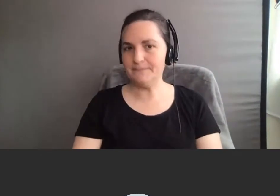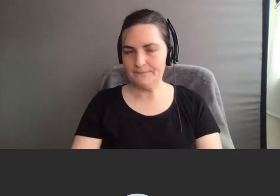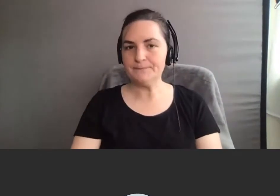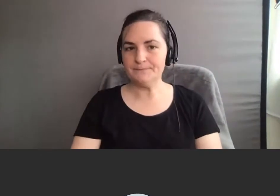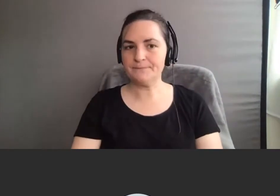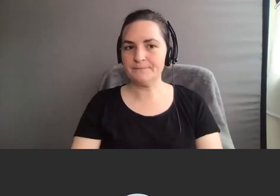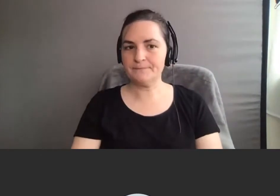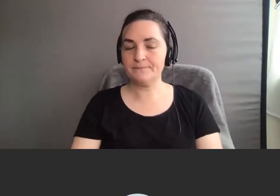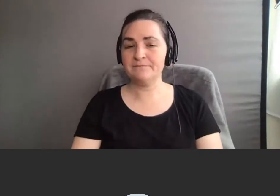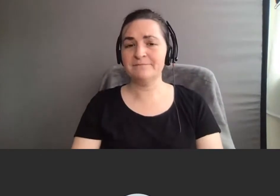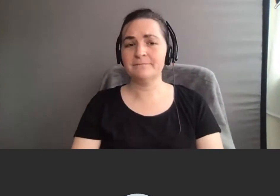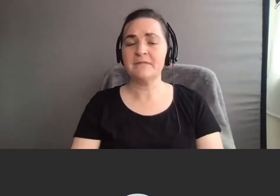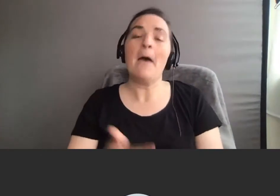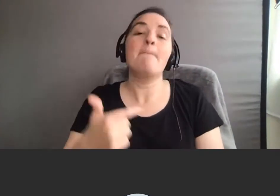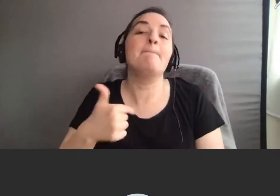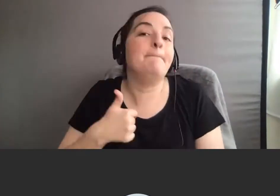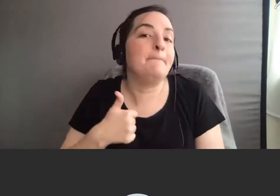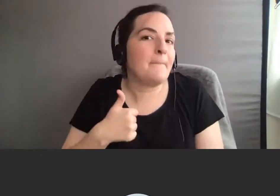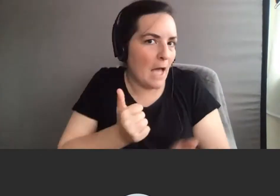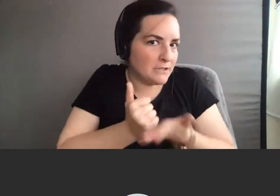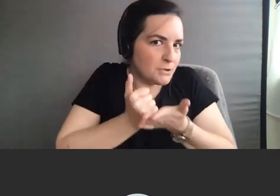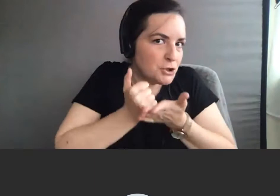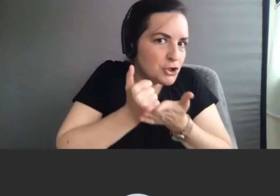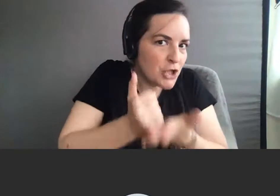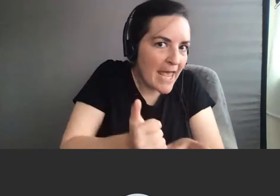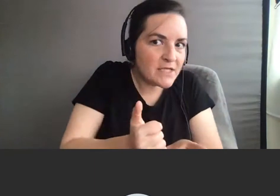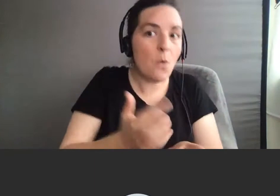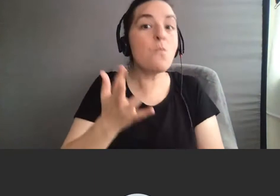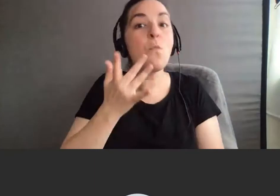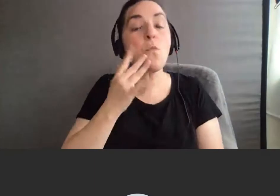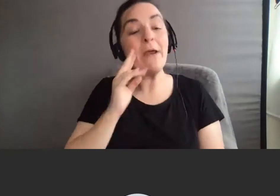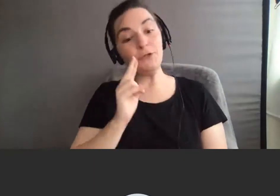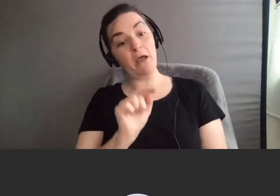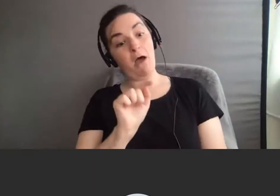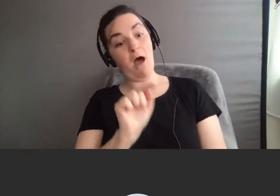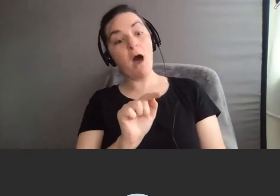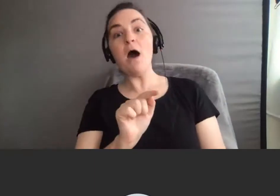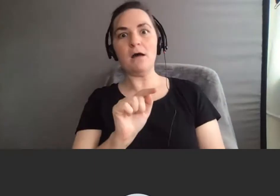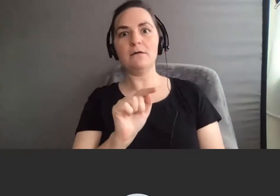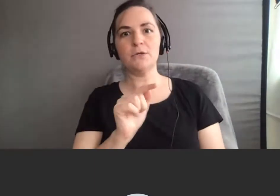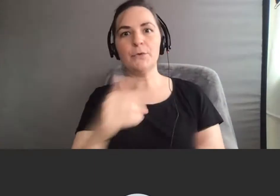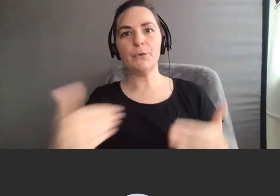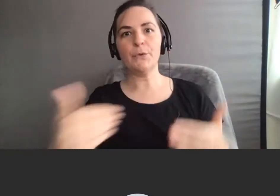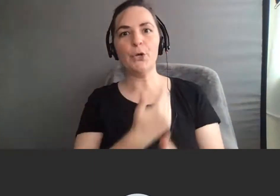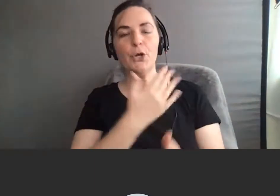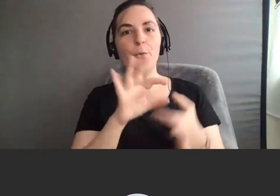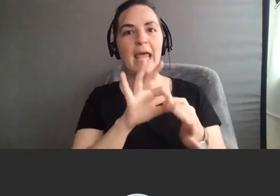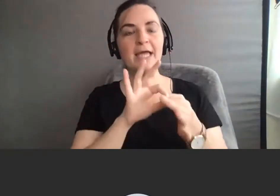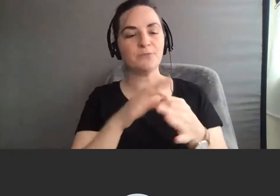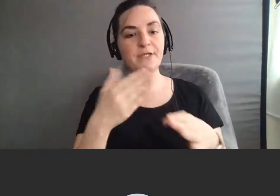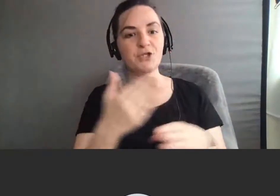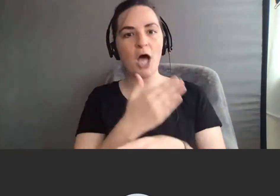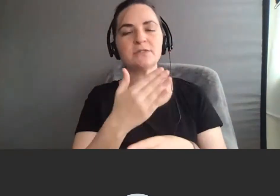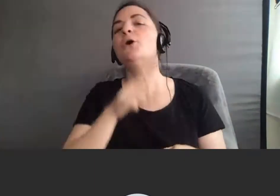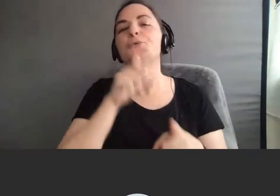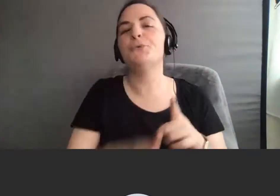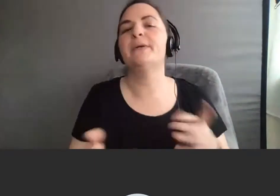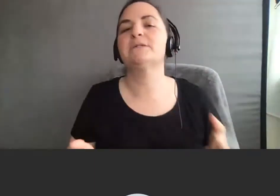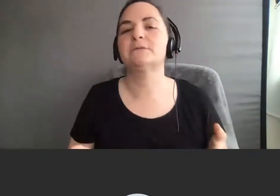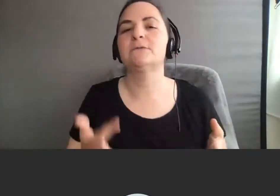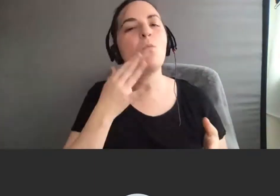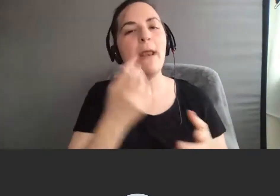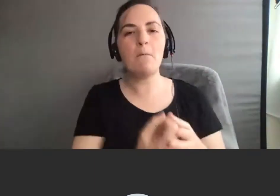So the best thing to do, I mean, my recommendation would be to do them when they pop up. Okay, do the engagement task each when it pops